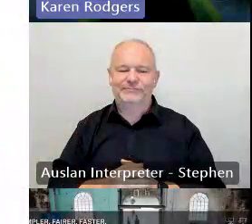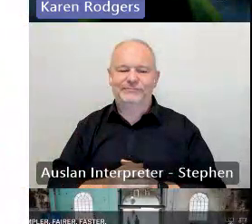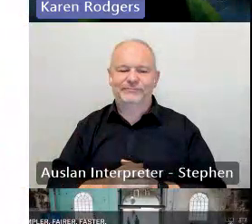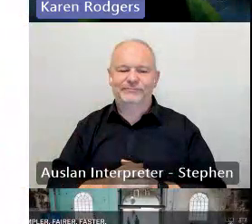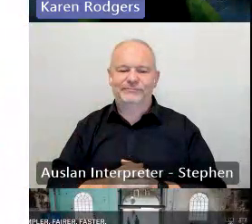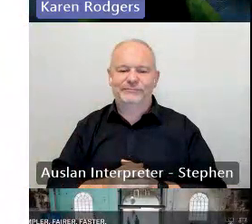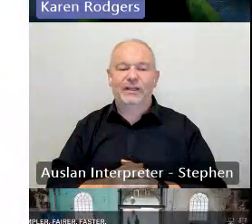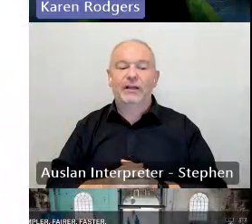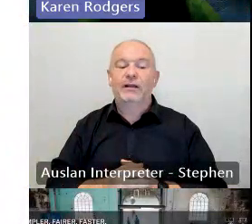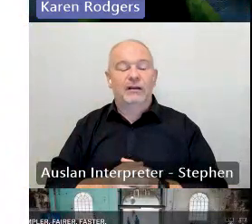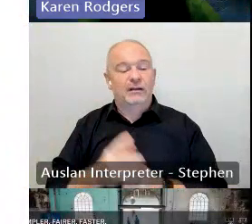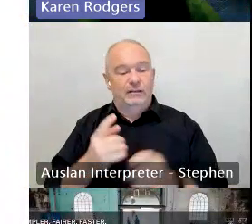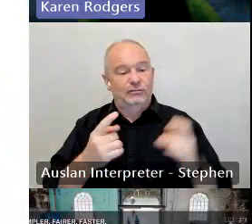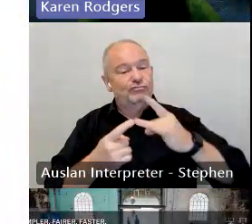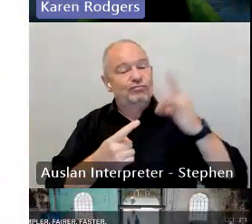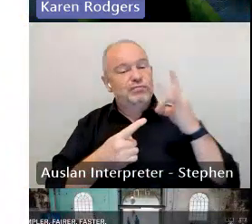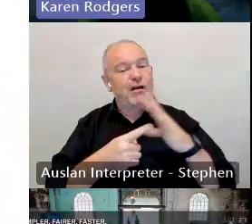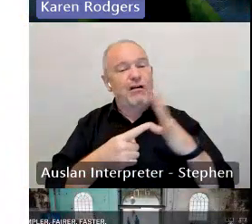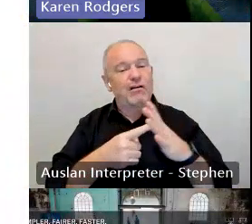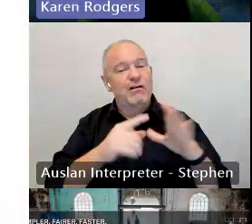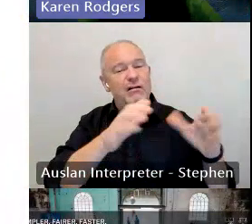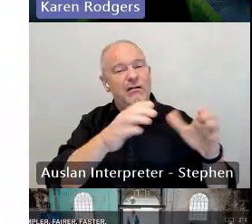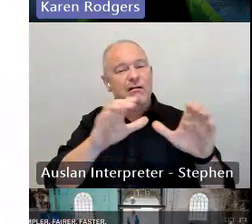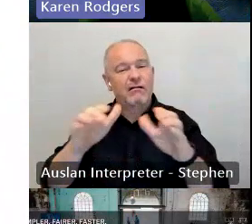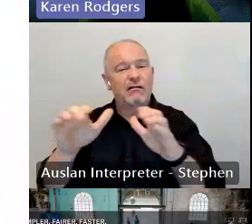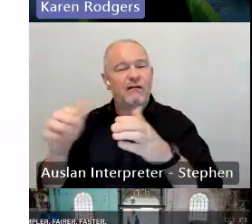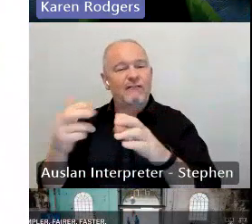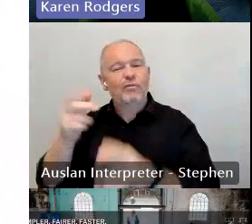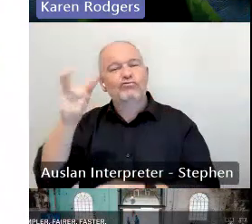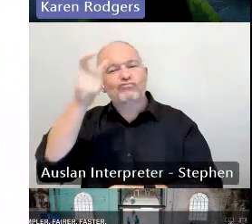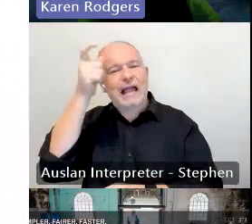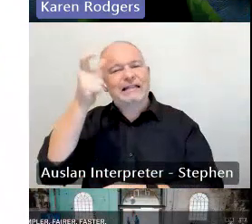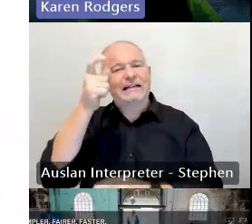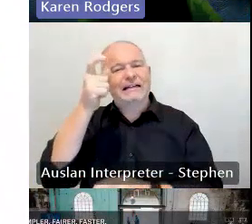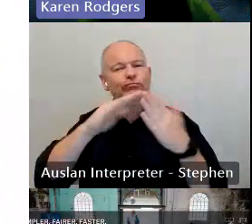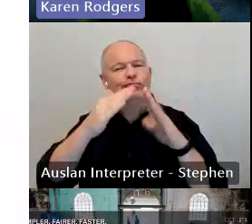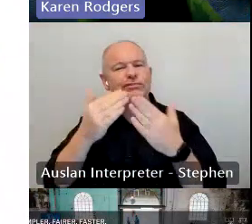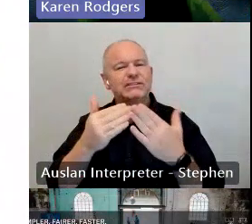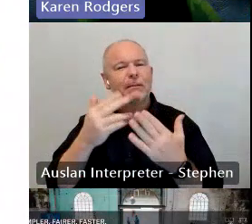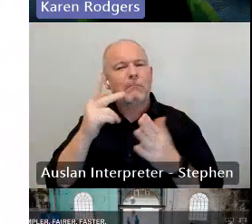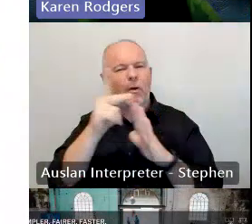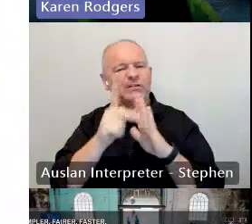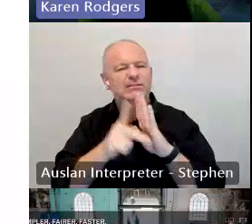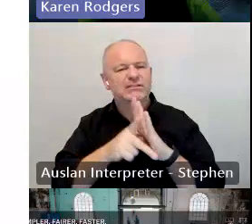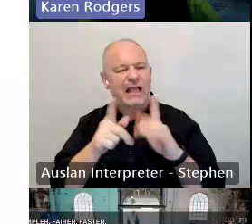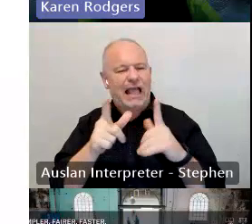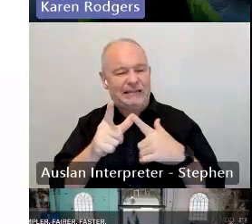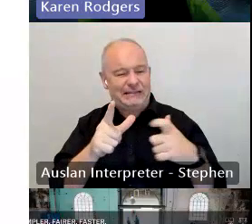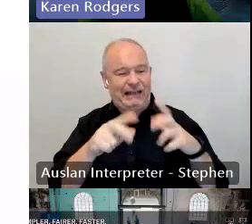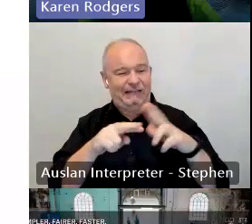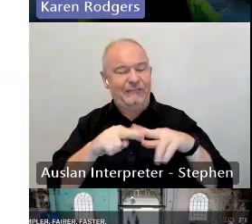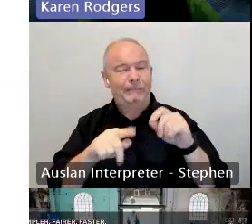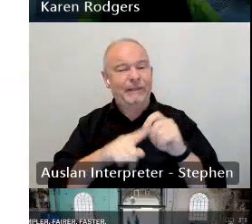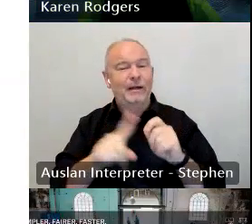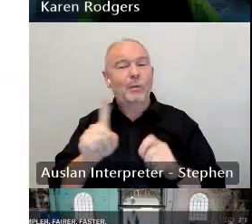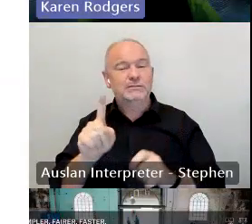The key priority areas reflect those of the Creative Communities policy, and for the ACFP include the